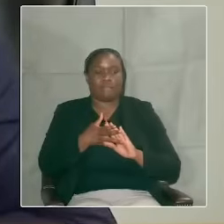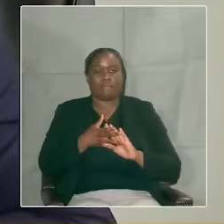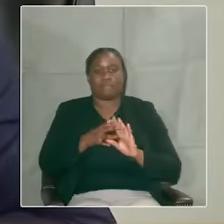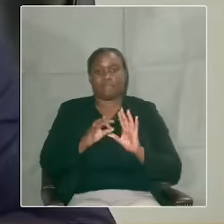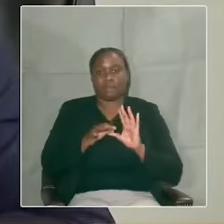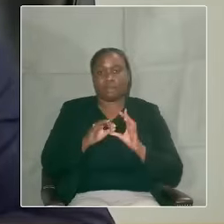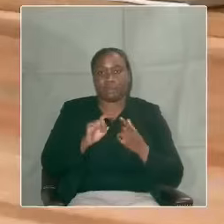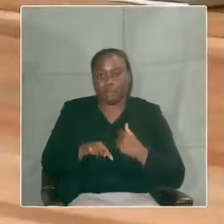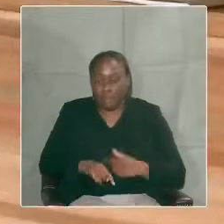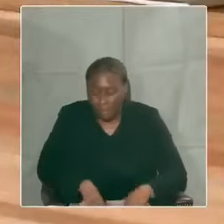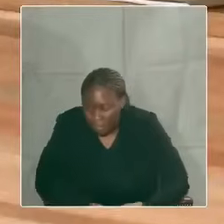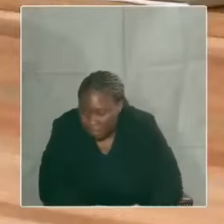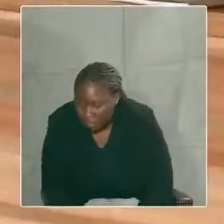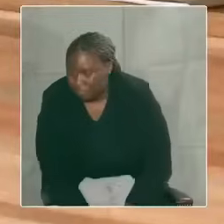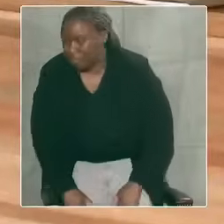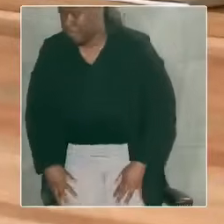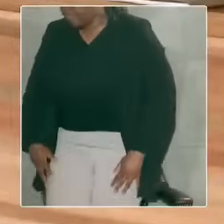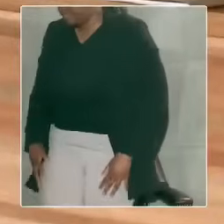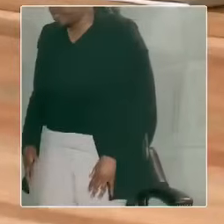onwards. Please